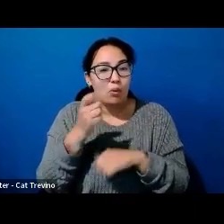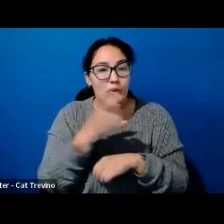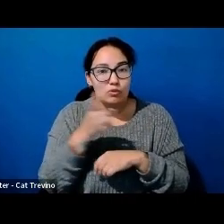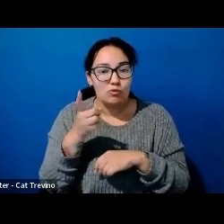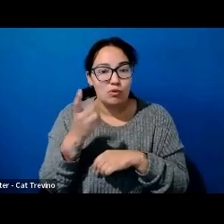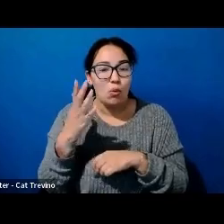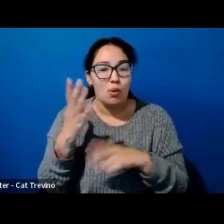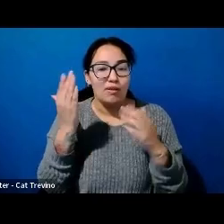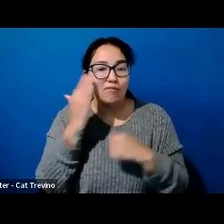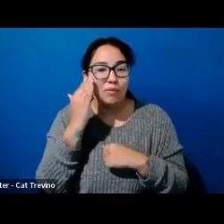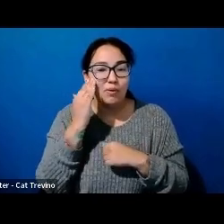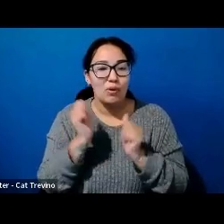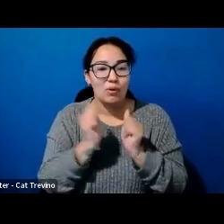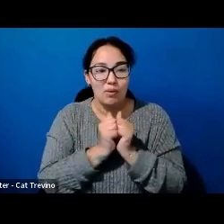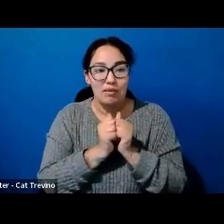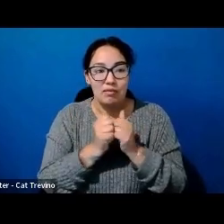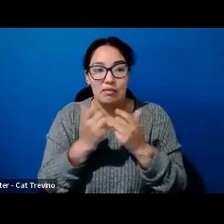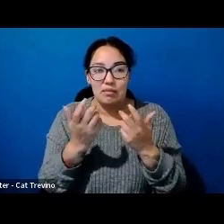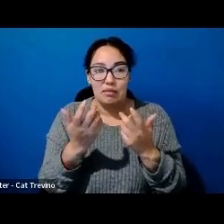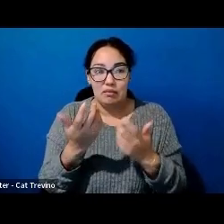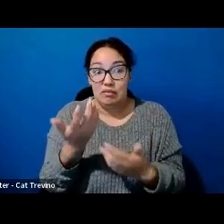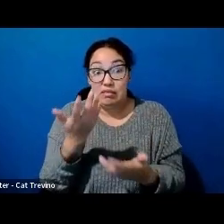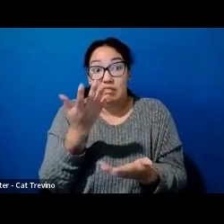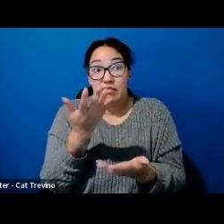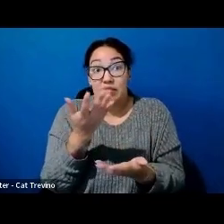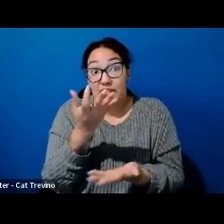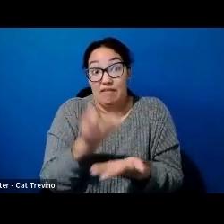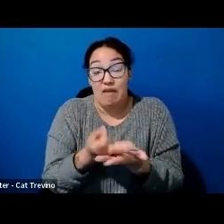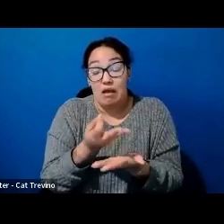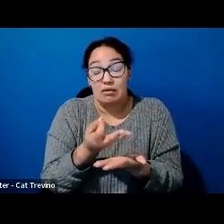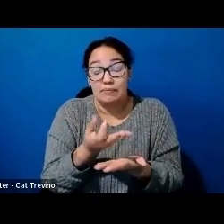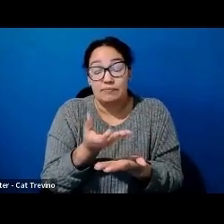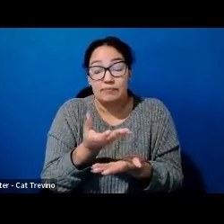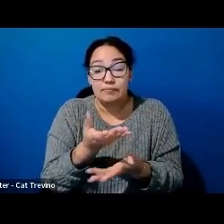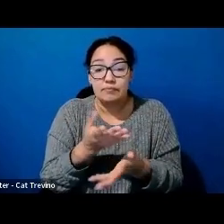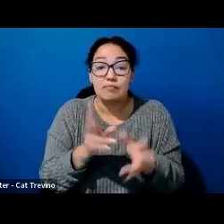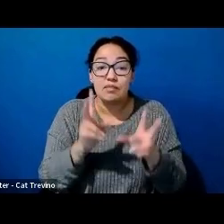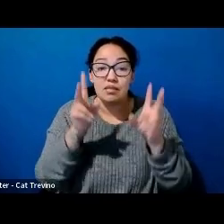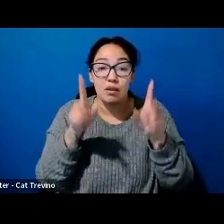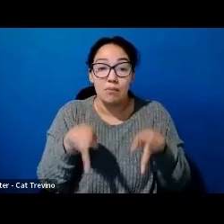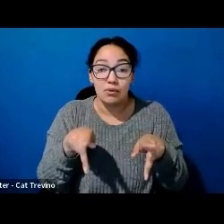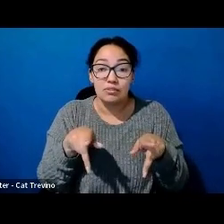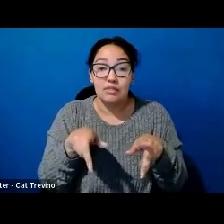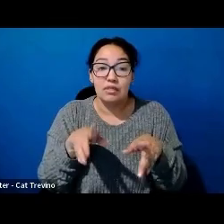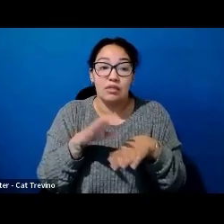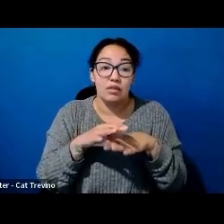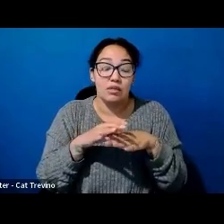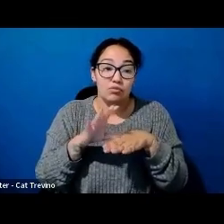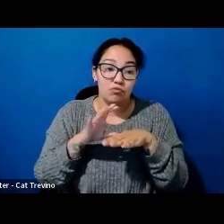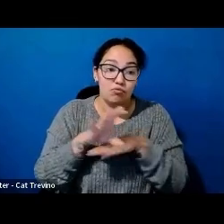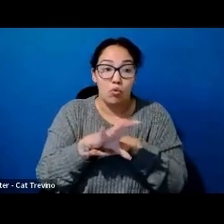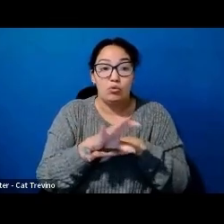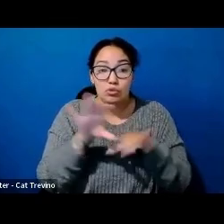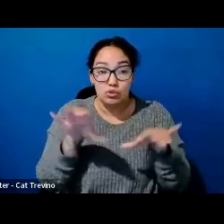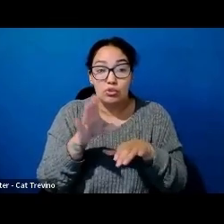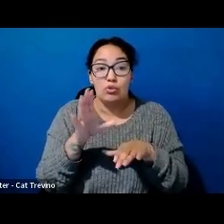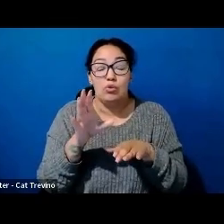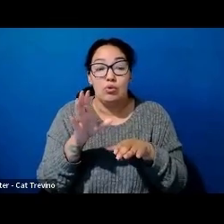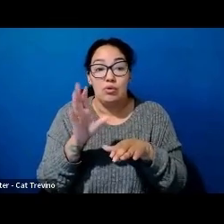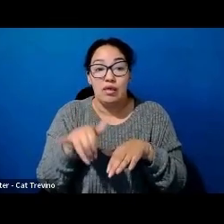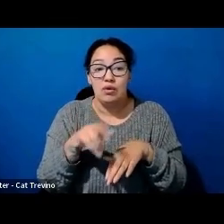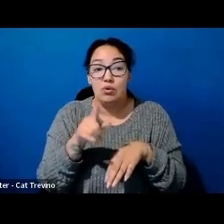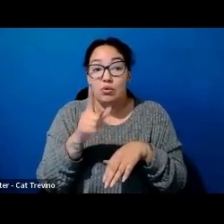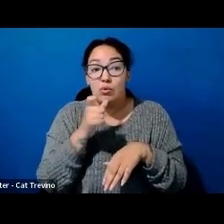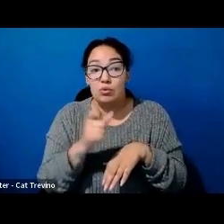already familiar with the fact that a person induced to perform such an act who has not